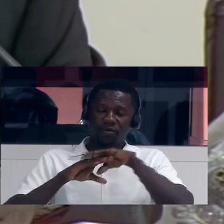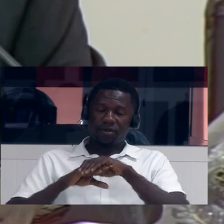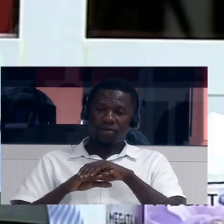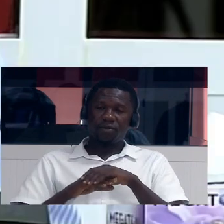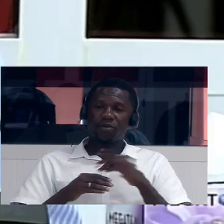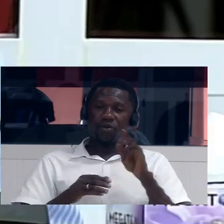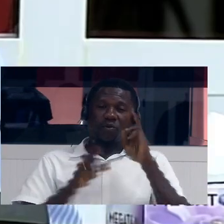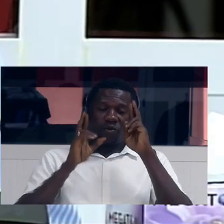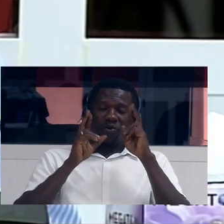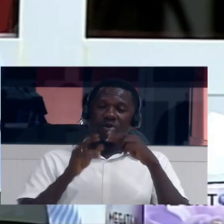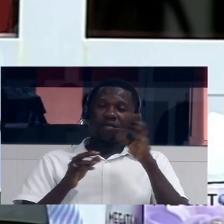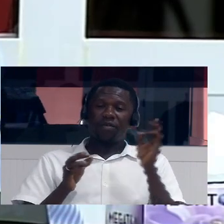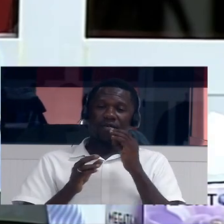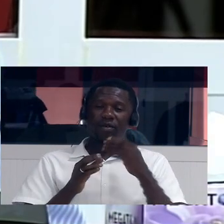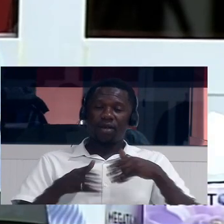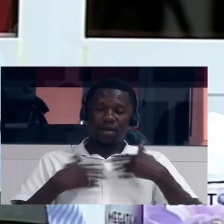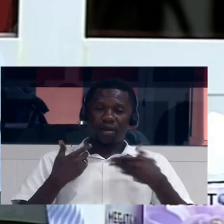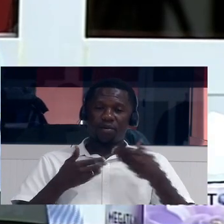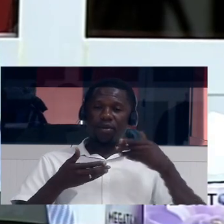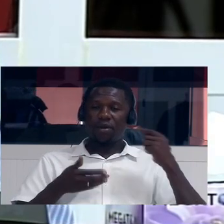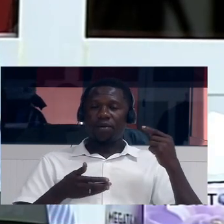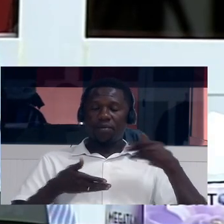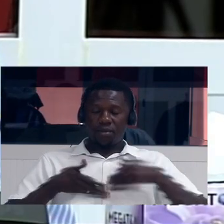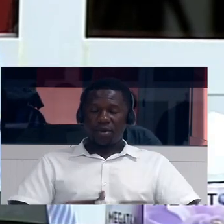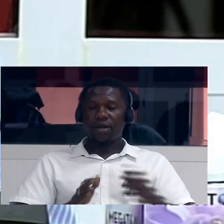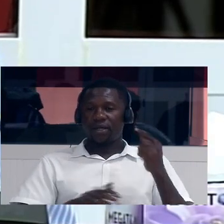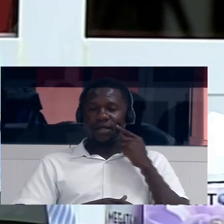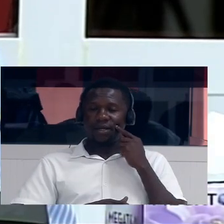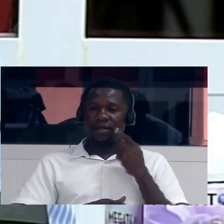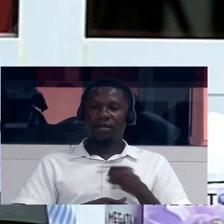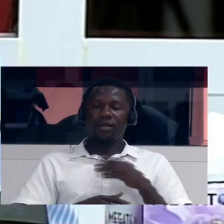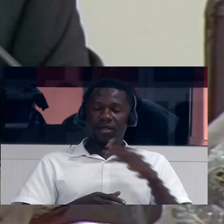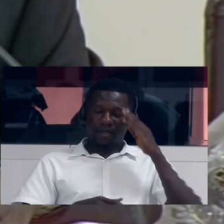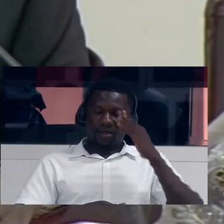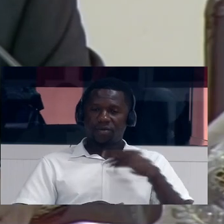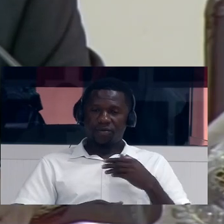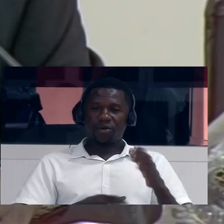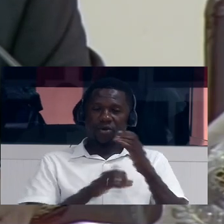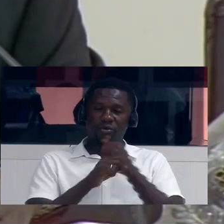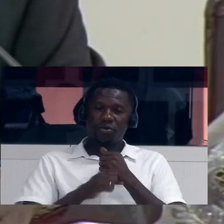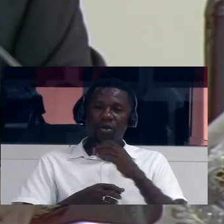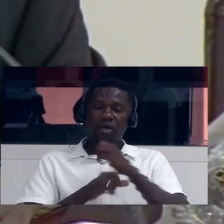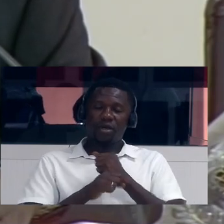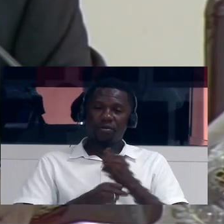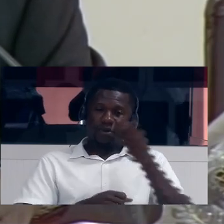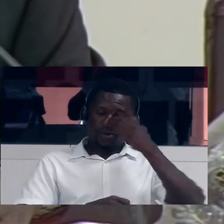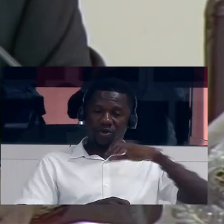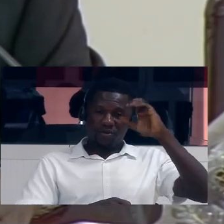Thank you very much. And thank you again for coming to the commission to assist us in carrying out our mandate. Thank you very much. Thank you.